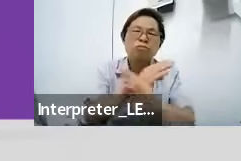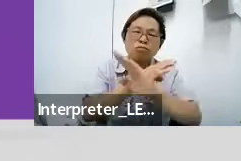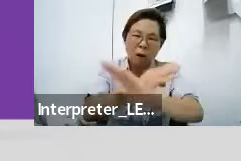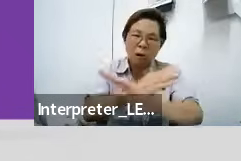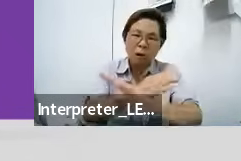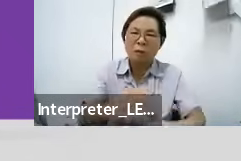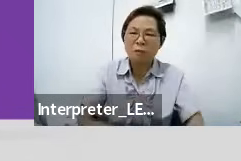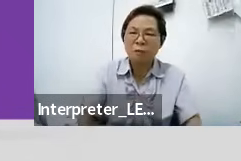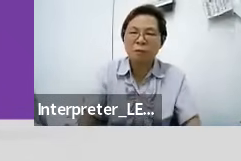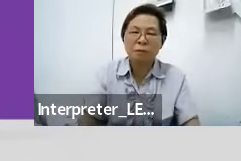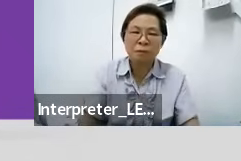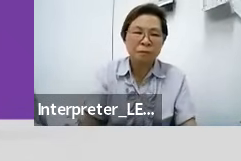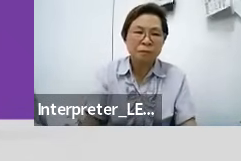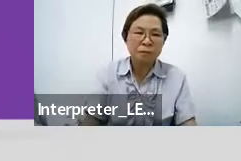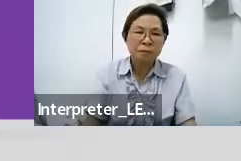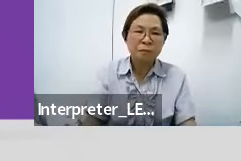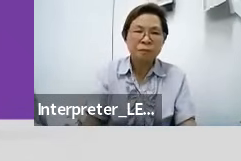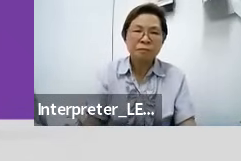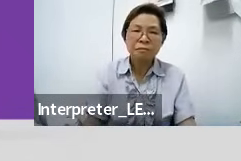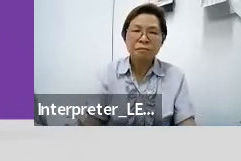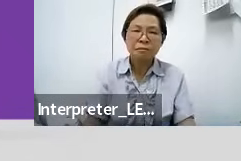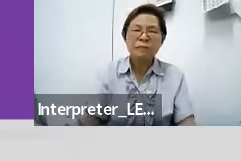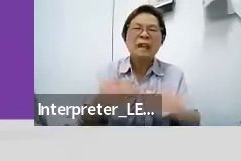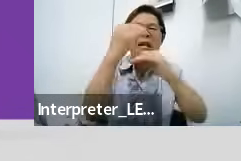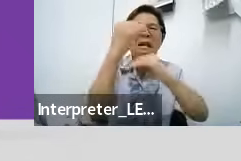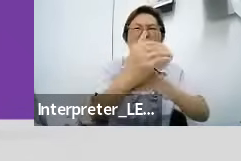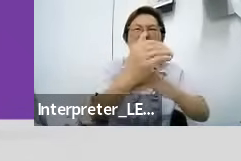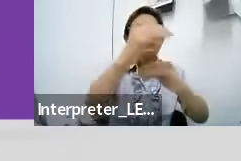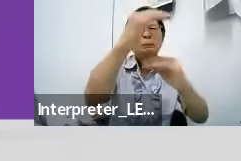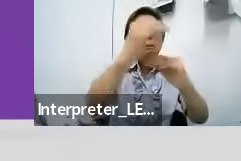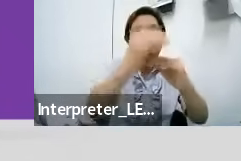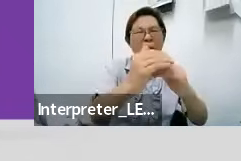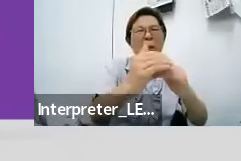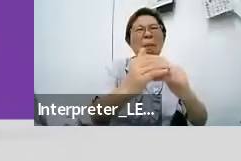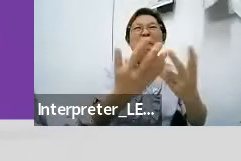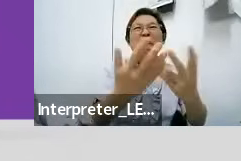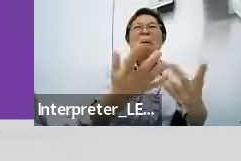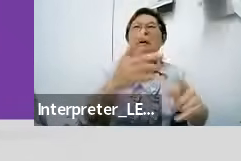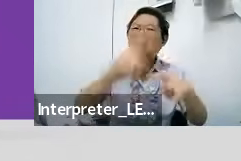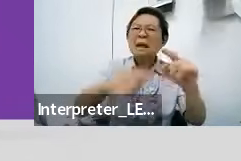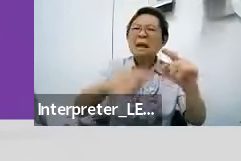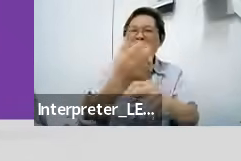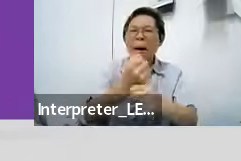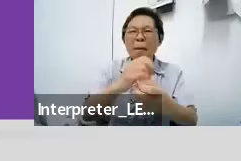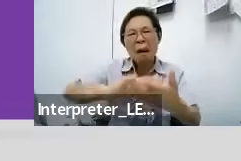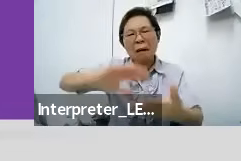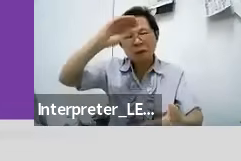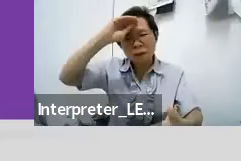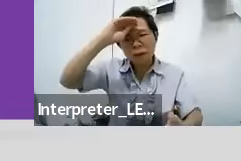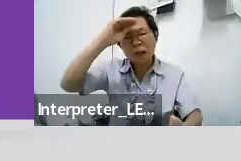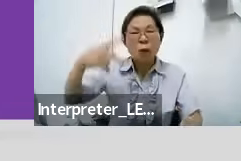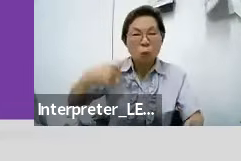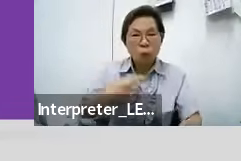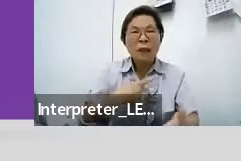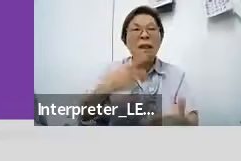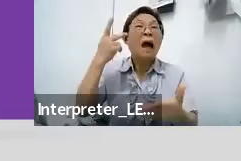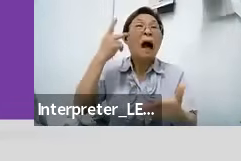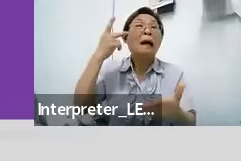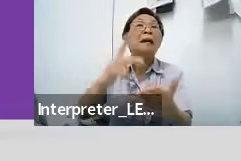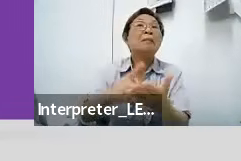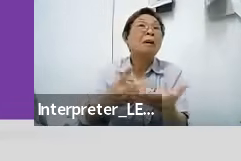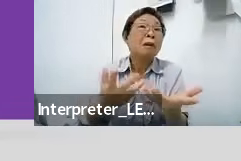the first theme, limited access to inclusive education. So from that, we could identify that basically